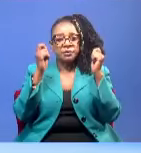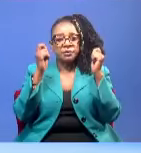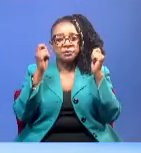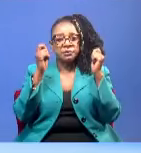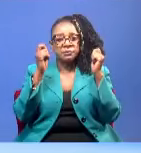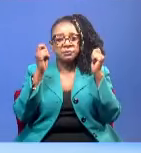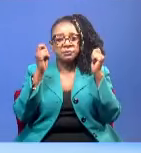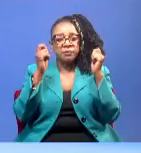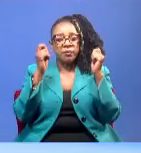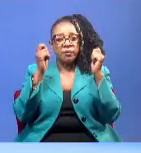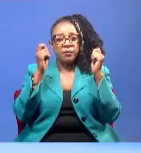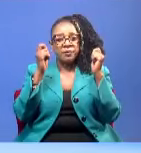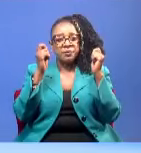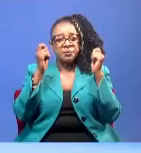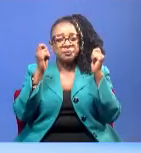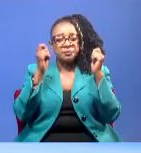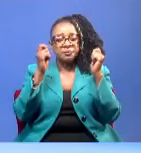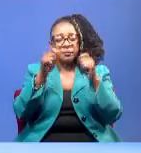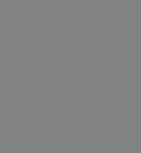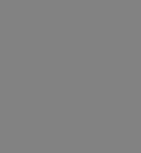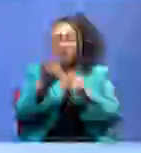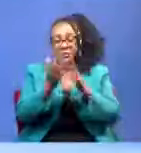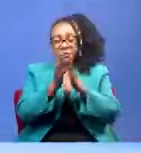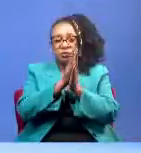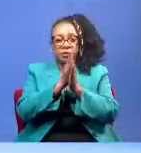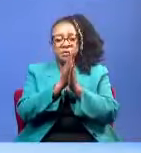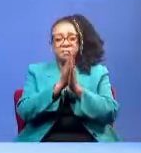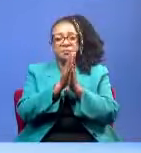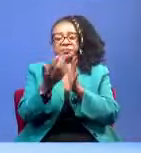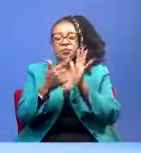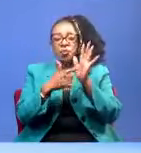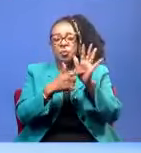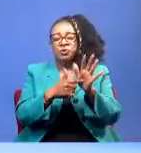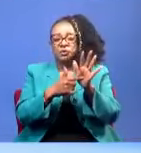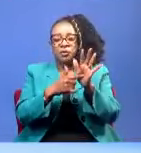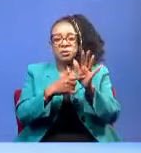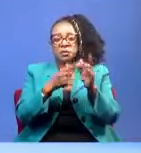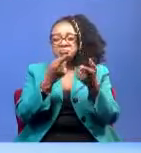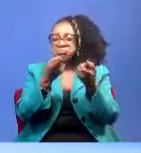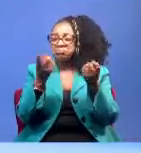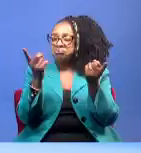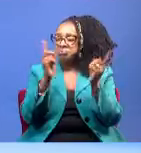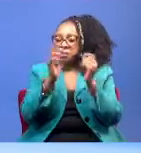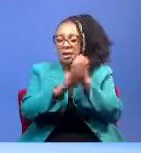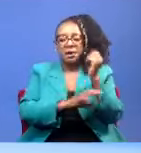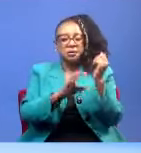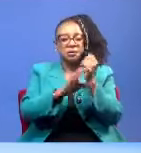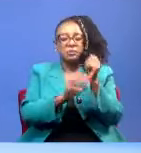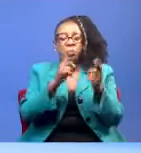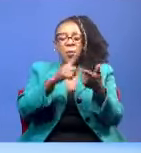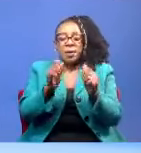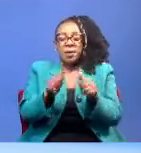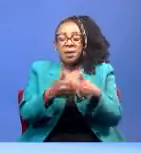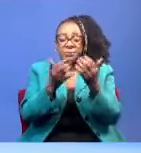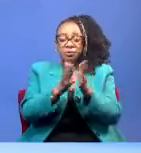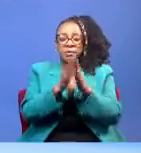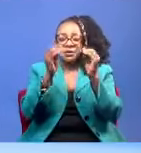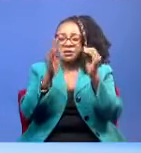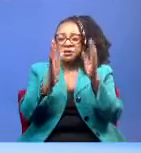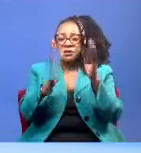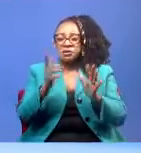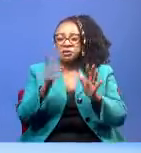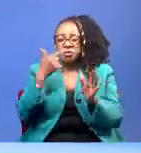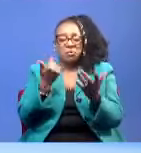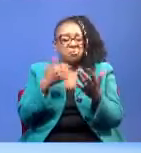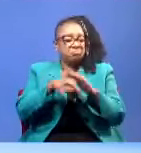by Ruth Samway Chesenge, which paints the picture of the crisis as thousands of teachers stayed away from the classrooms